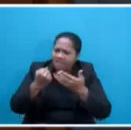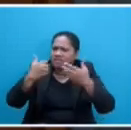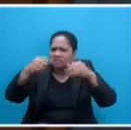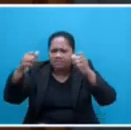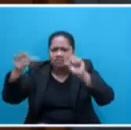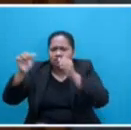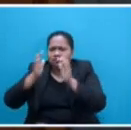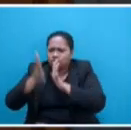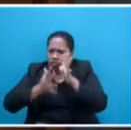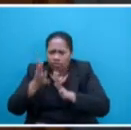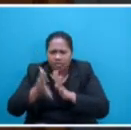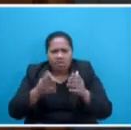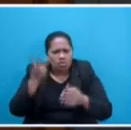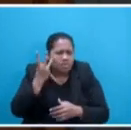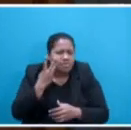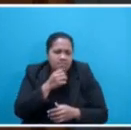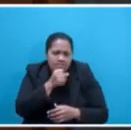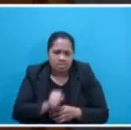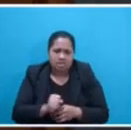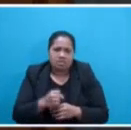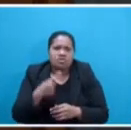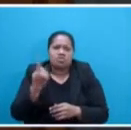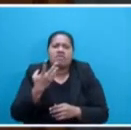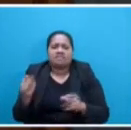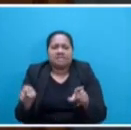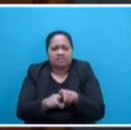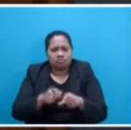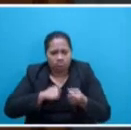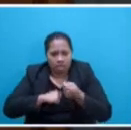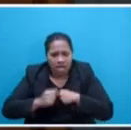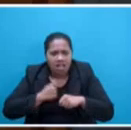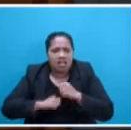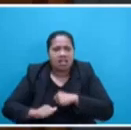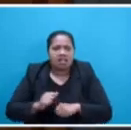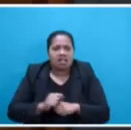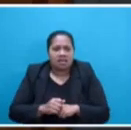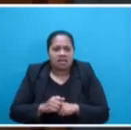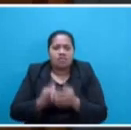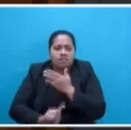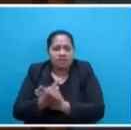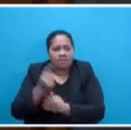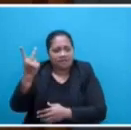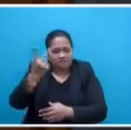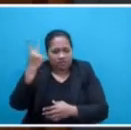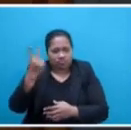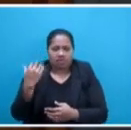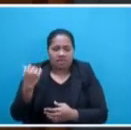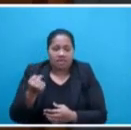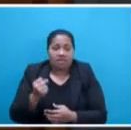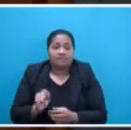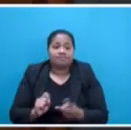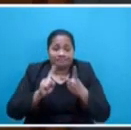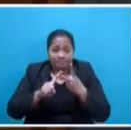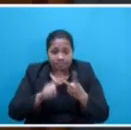Tauke leaders, women and men, who have gone through the same struggles and come out victorious. Secondly, every Tauke